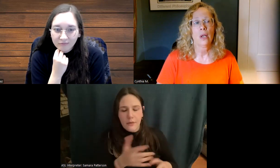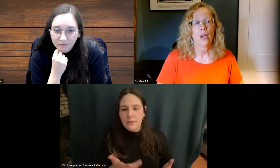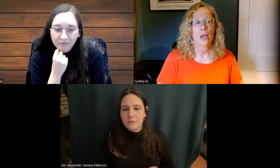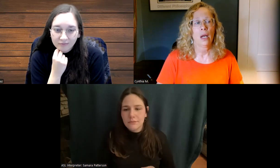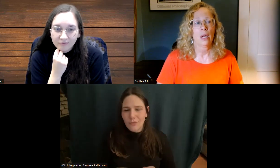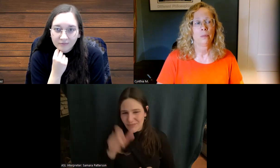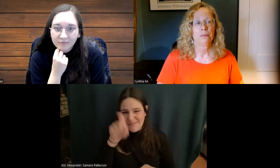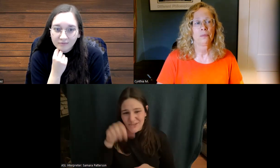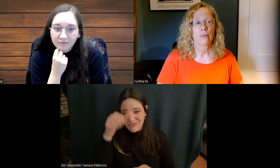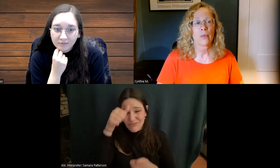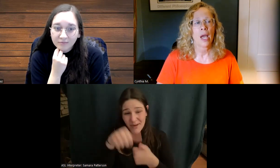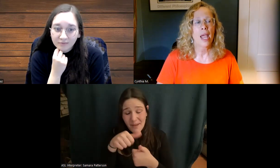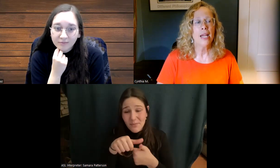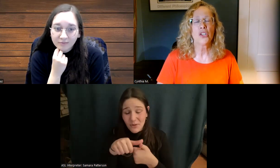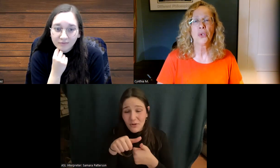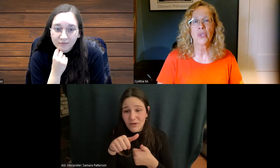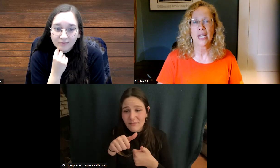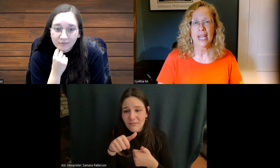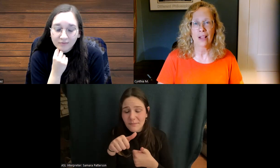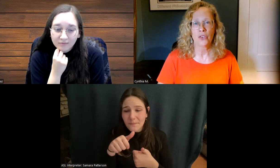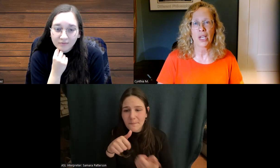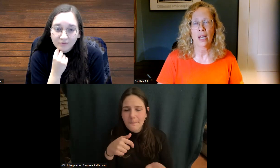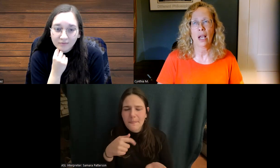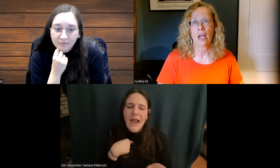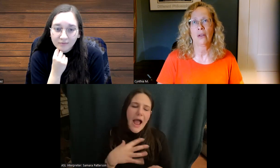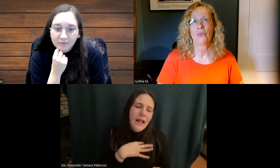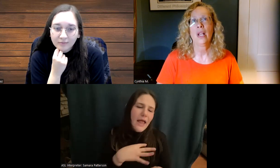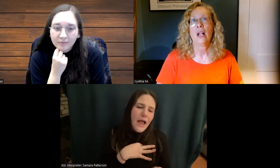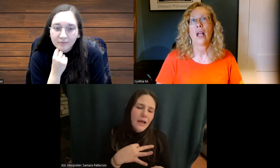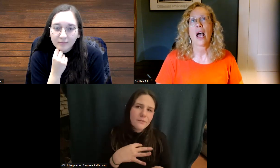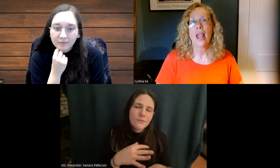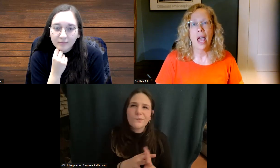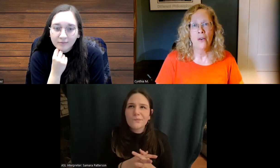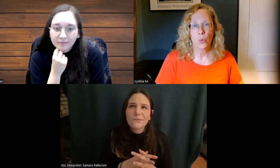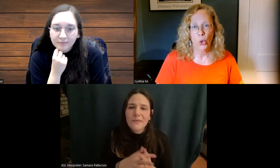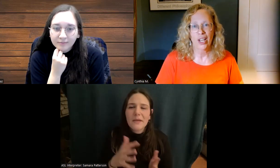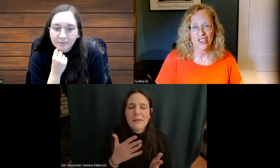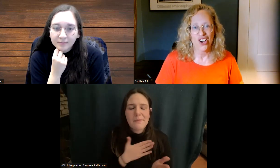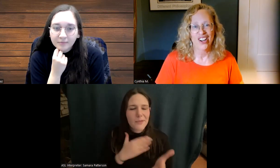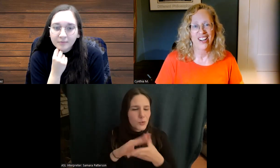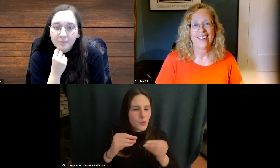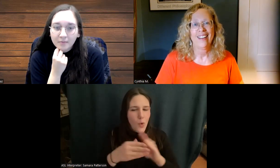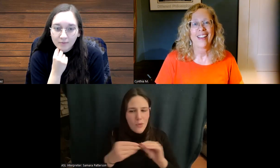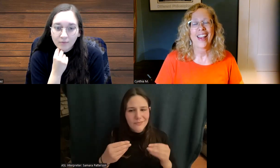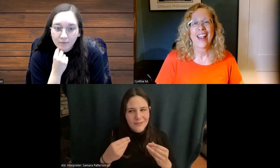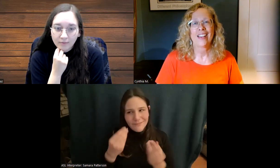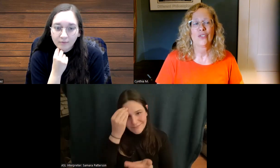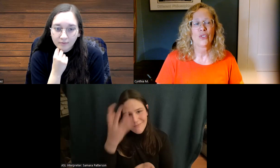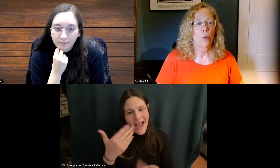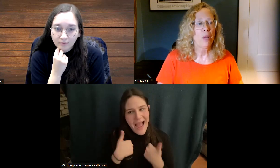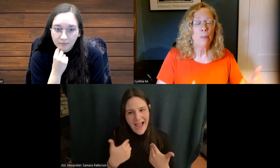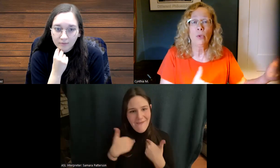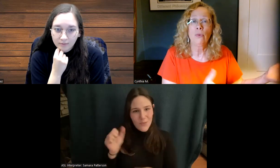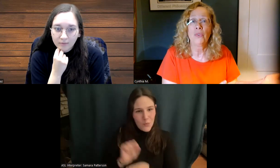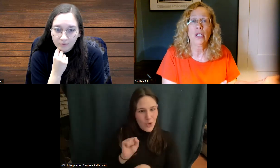is, I like to use the analogy of, I have a working dog. And